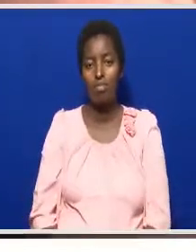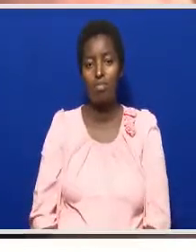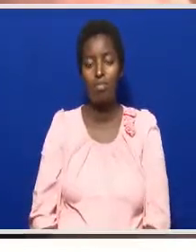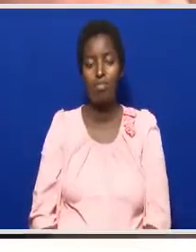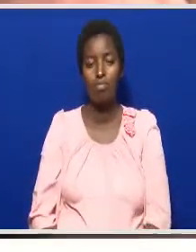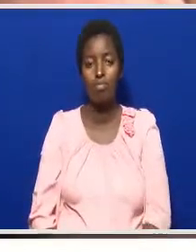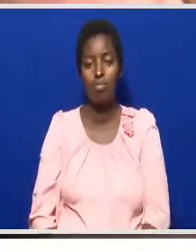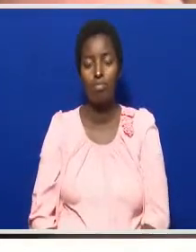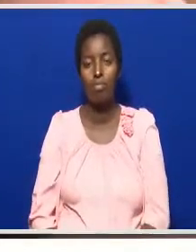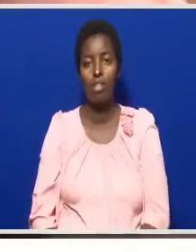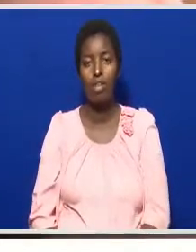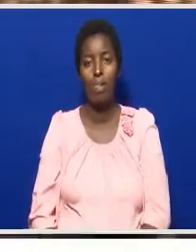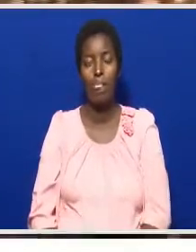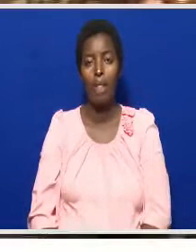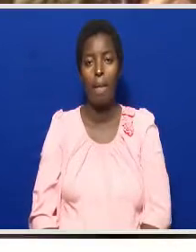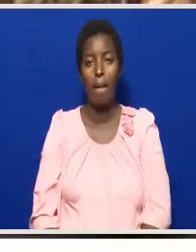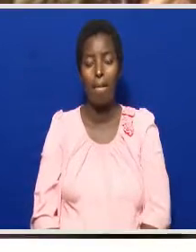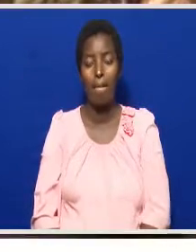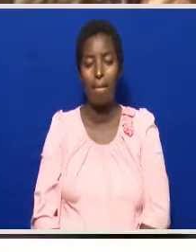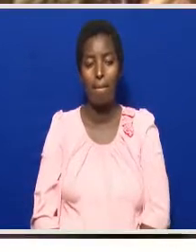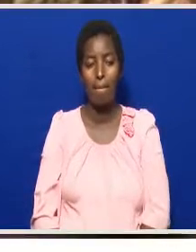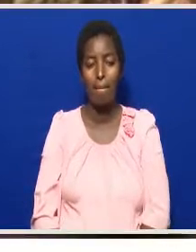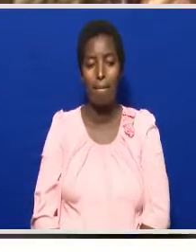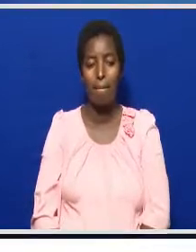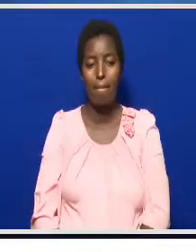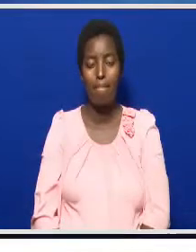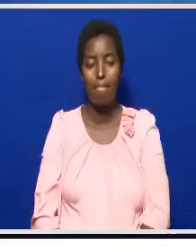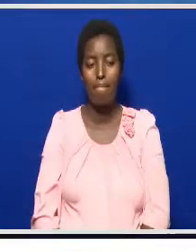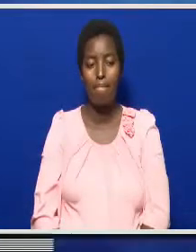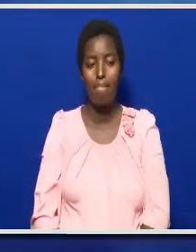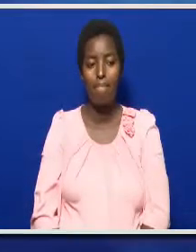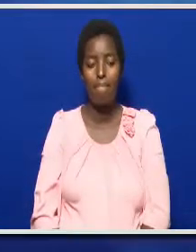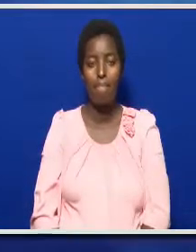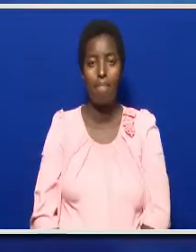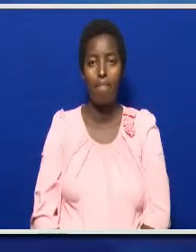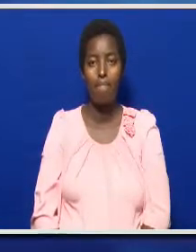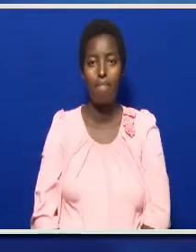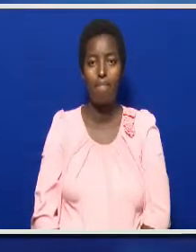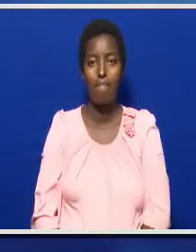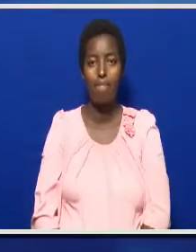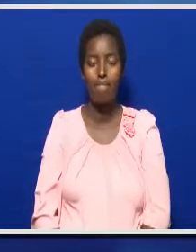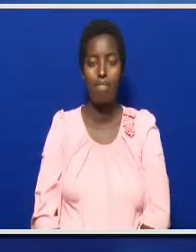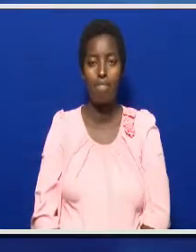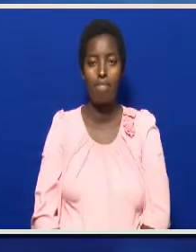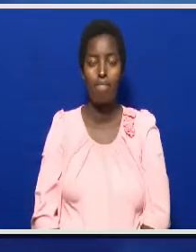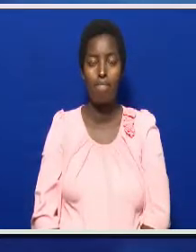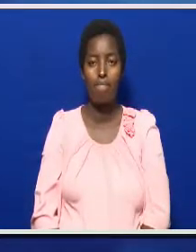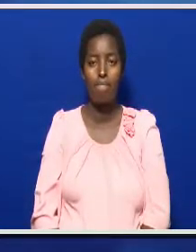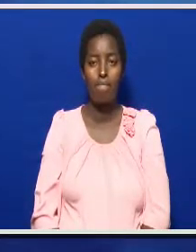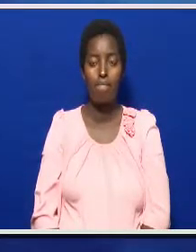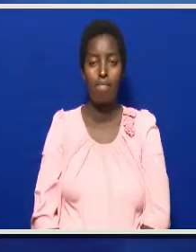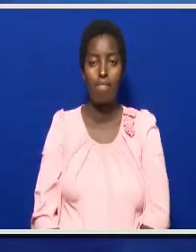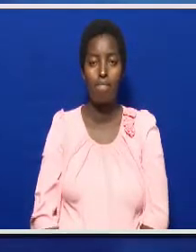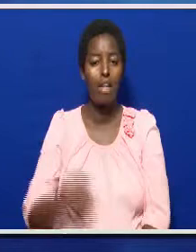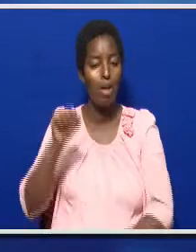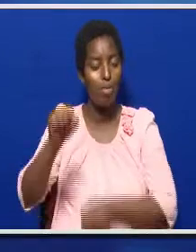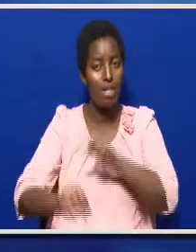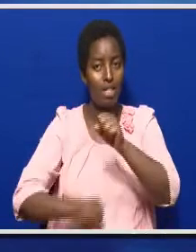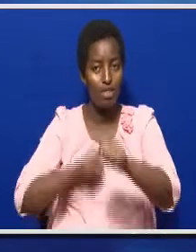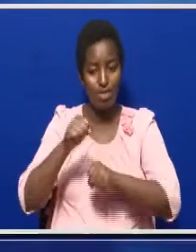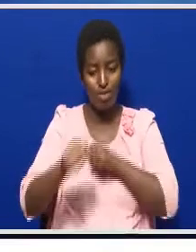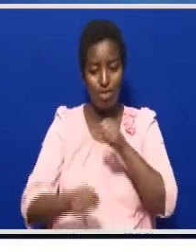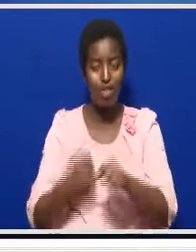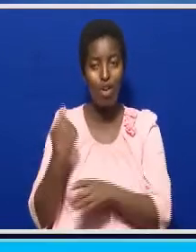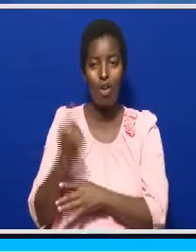Education Sector, Nyandarua County. All right, now bicycle cycling is not only